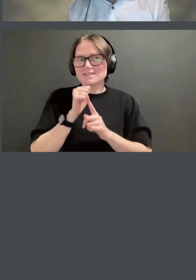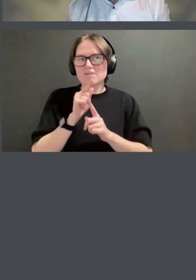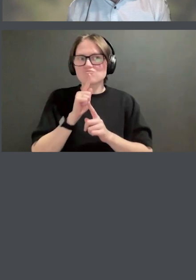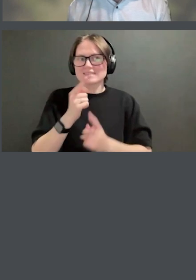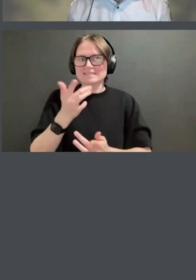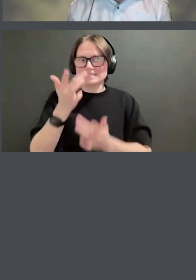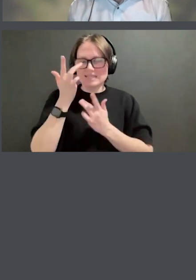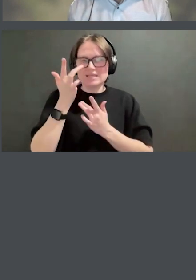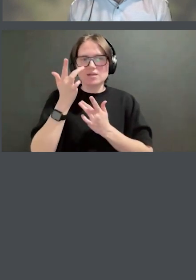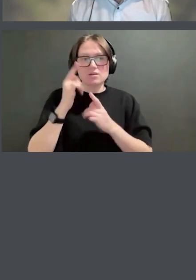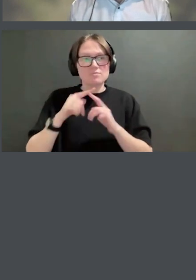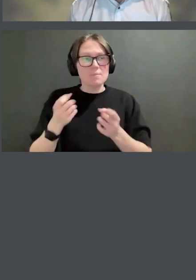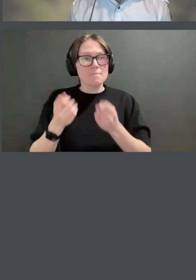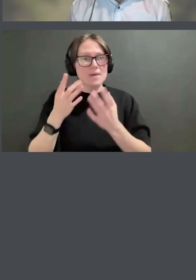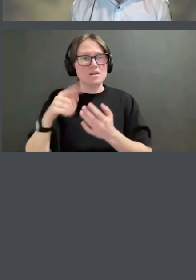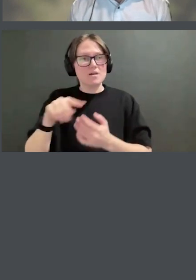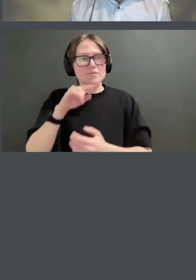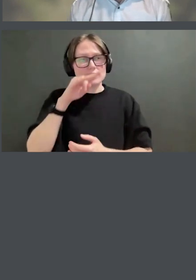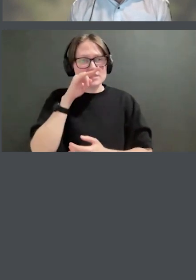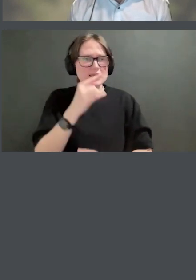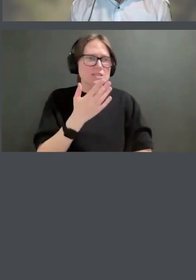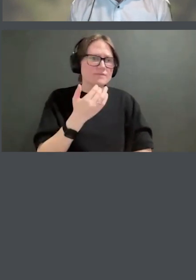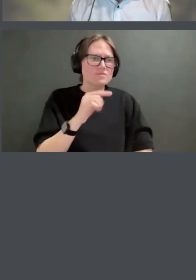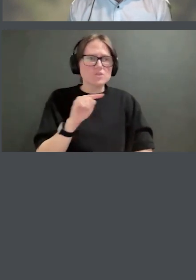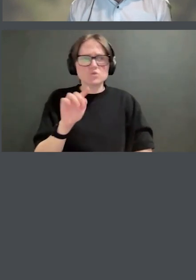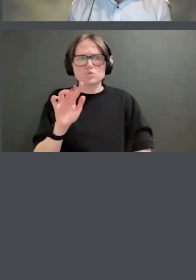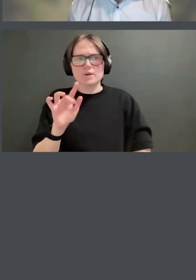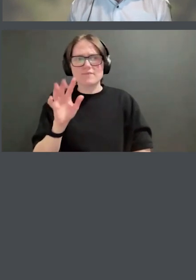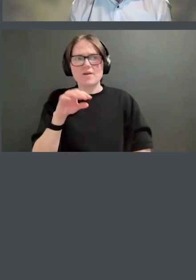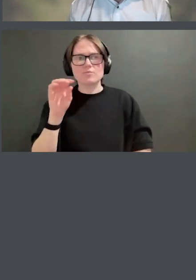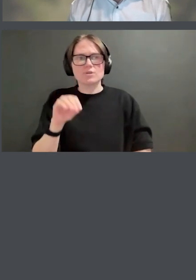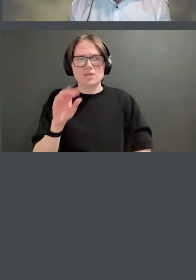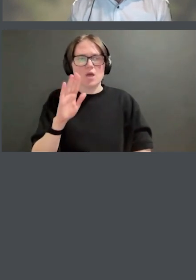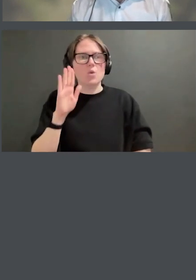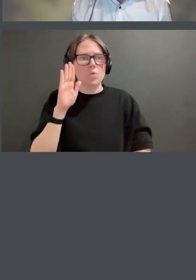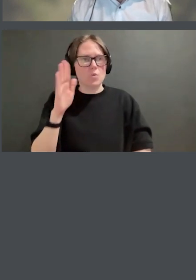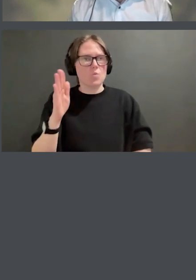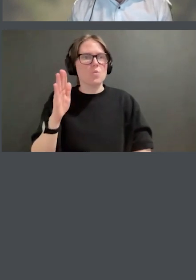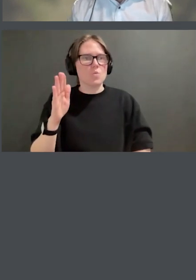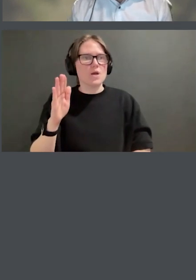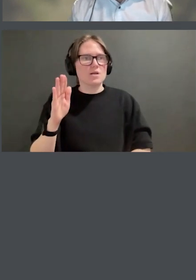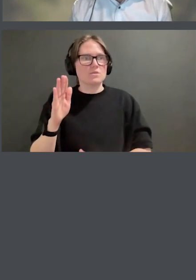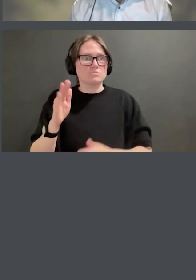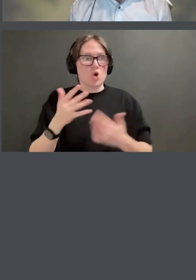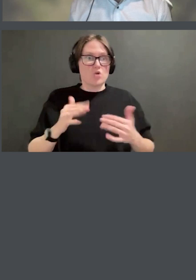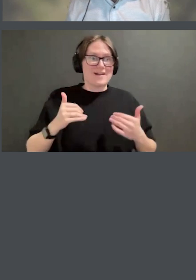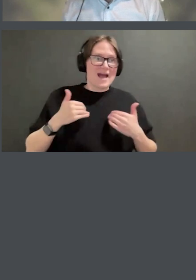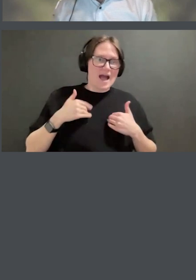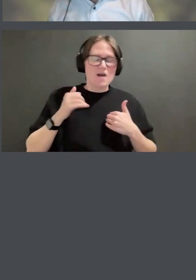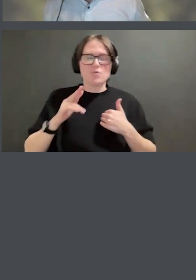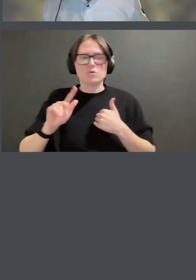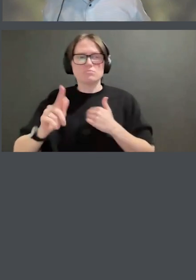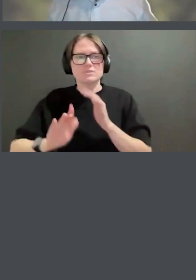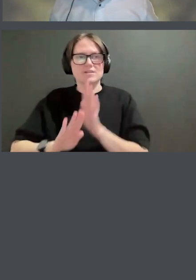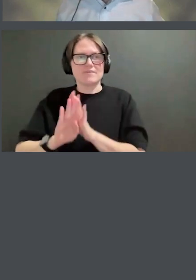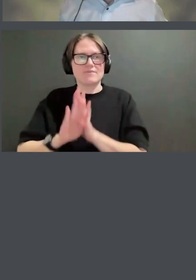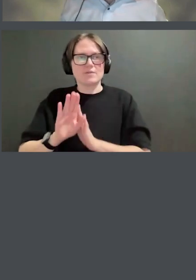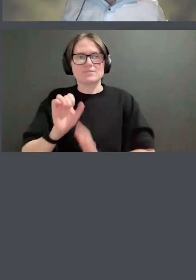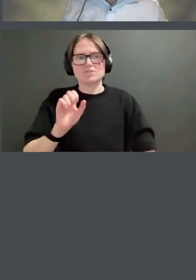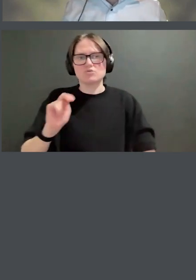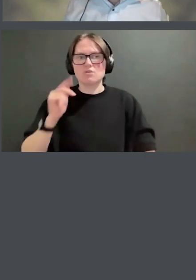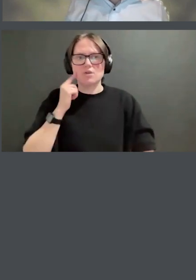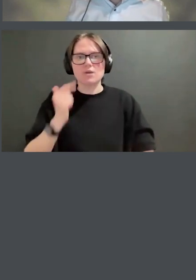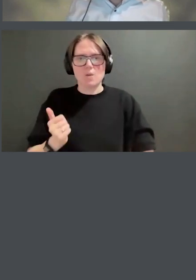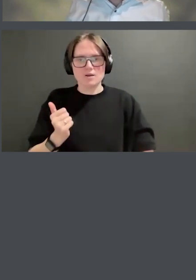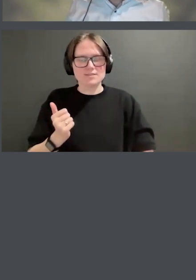kids, 15, 20, 25% of them will have or go on to develop sensorineural hearing loss. And this kind of